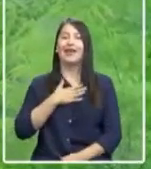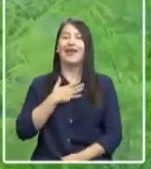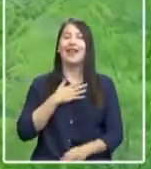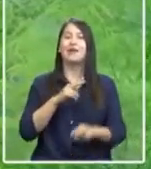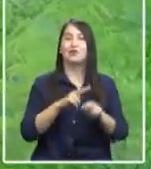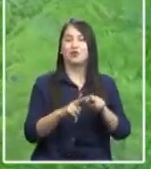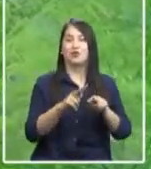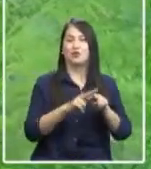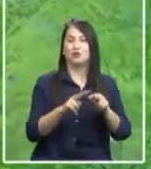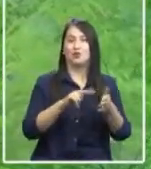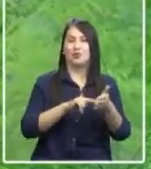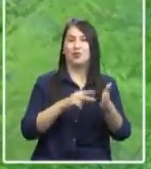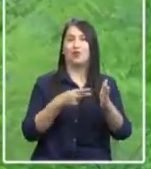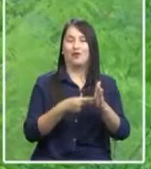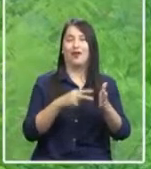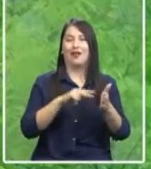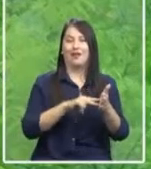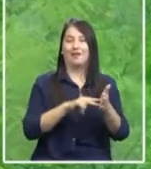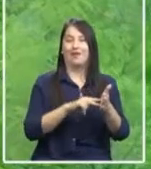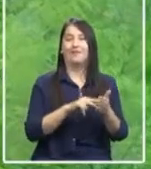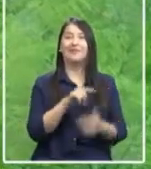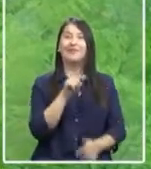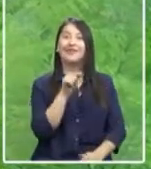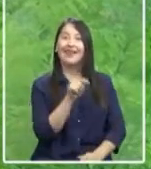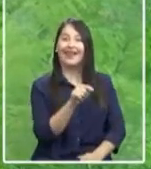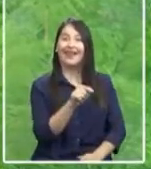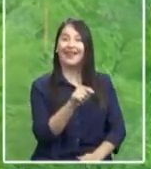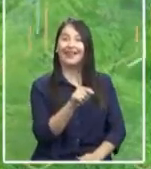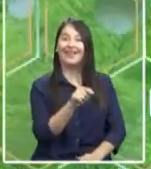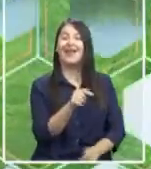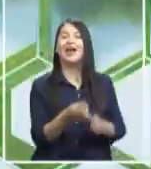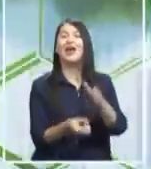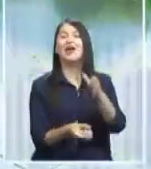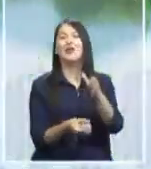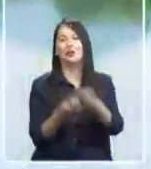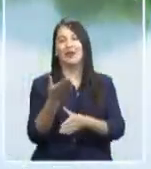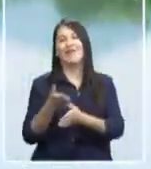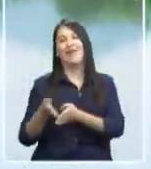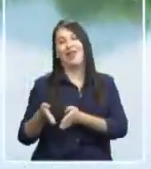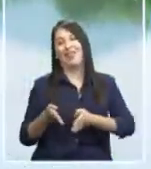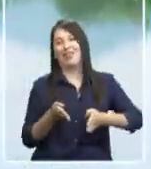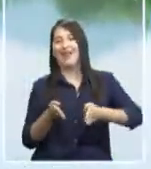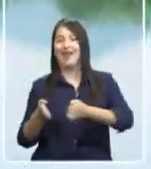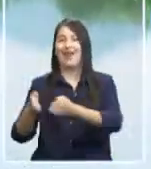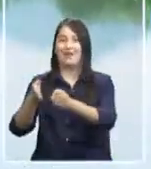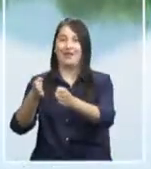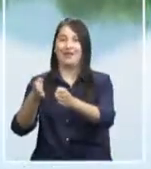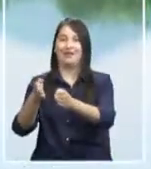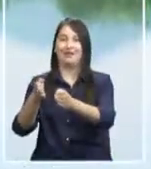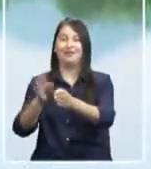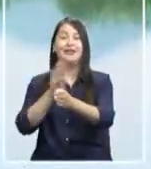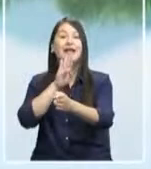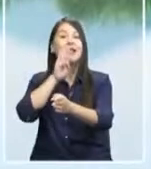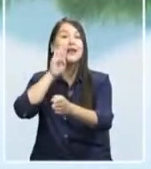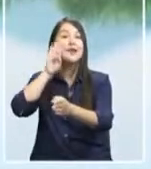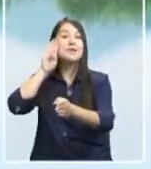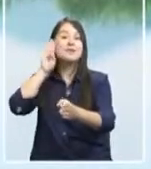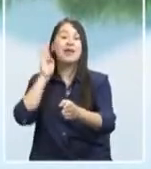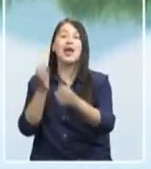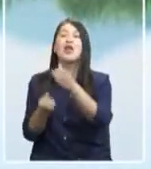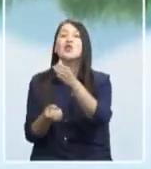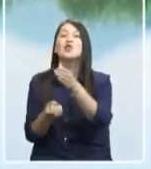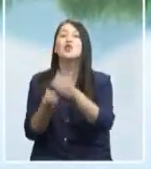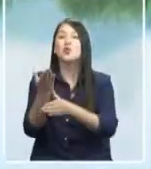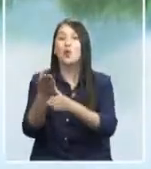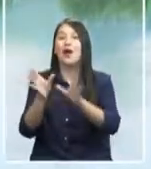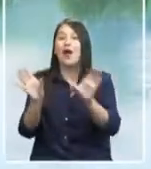new destination where we want to go. Create the new civilization. So old civilization has to be abandoned.